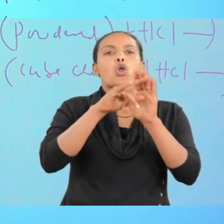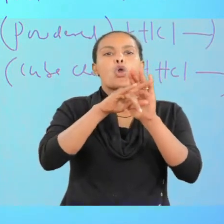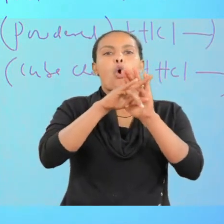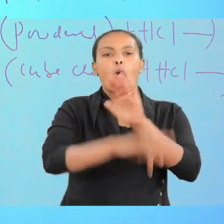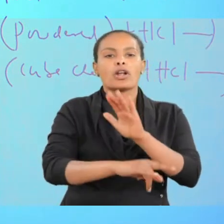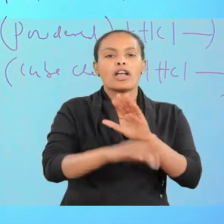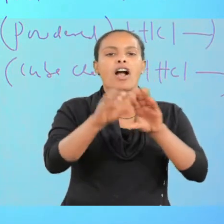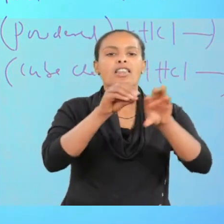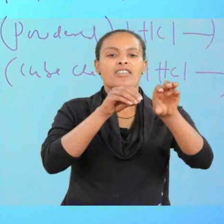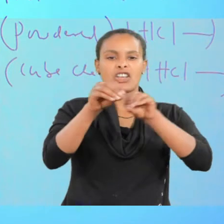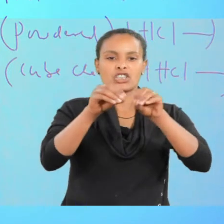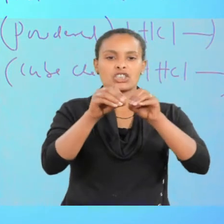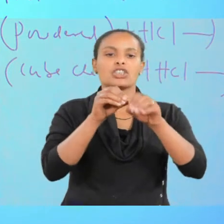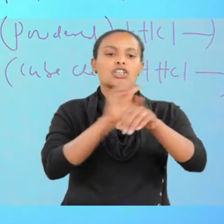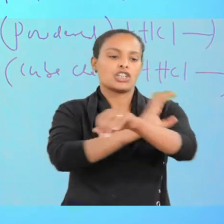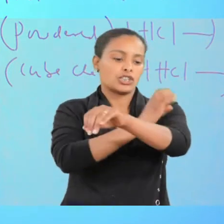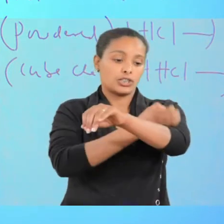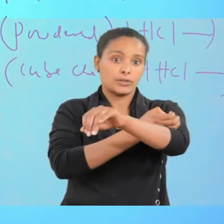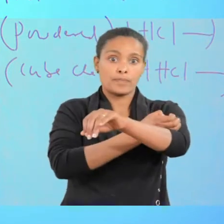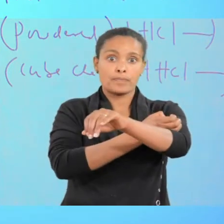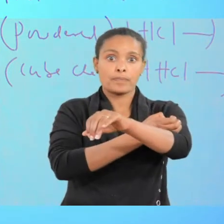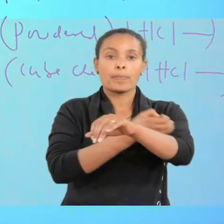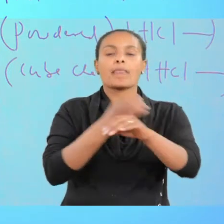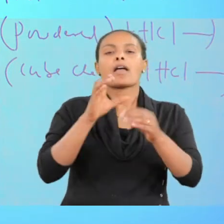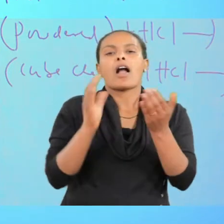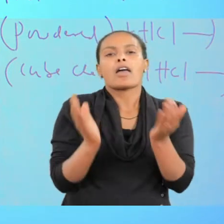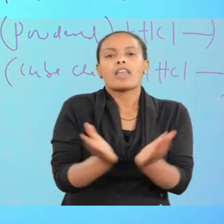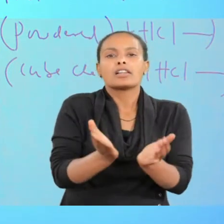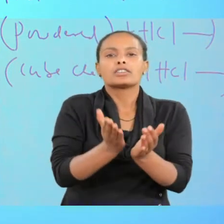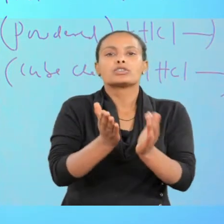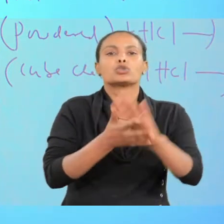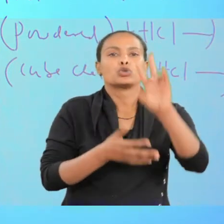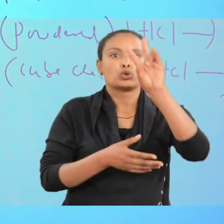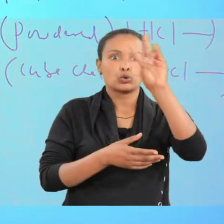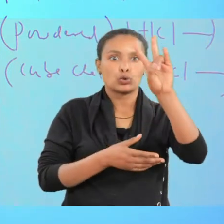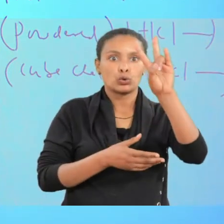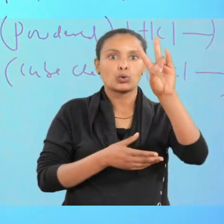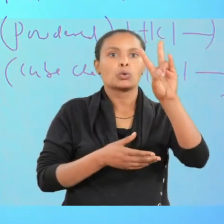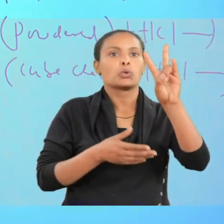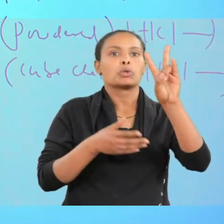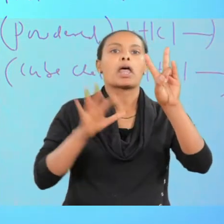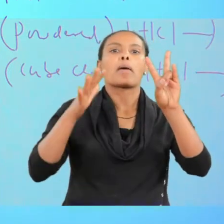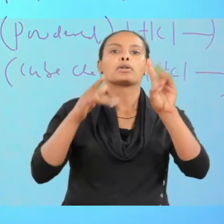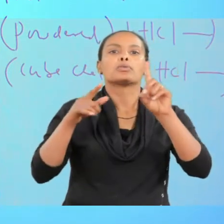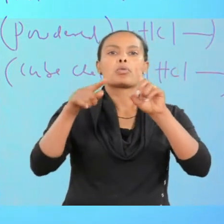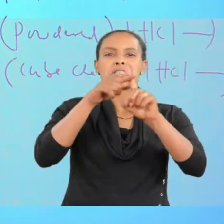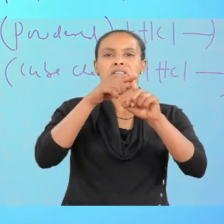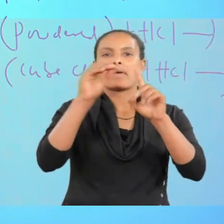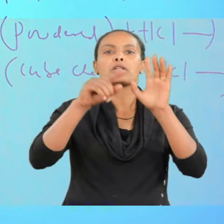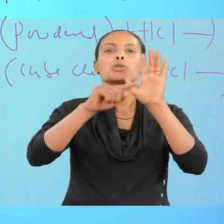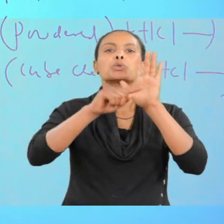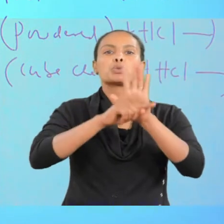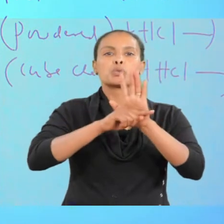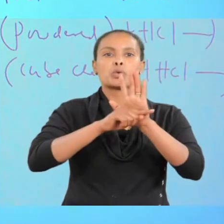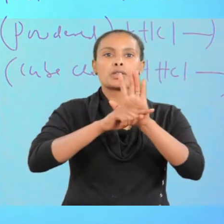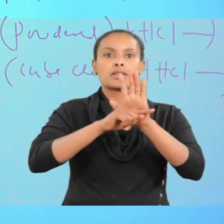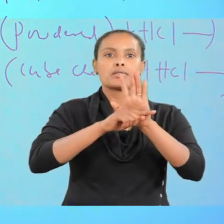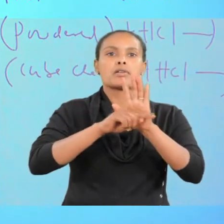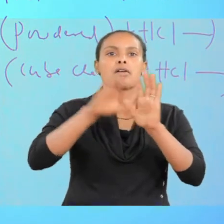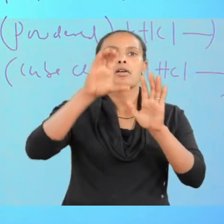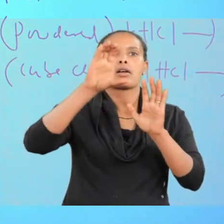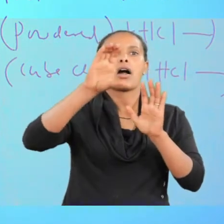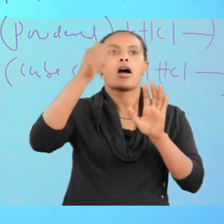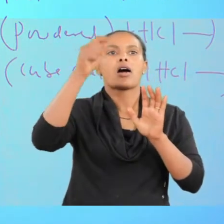activation energy of the reaction. Catalysts are of two types, positive catalyst and negative catalyst.